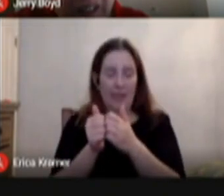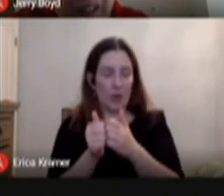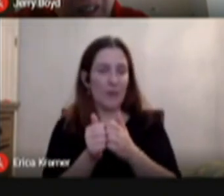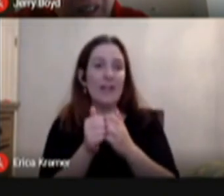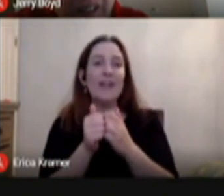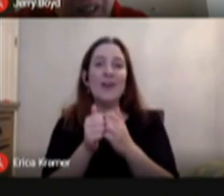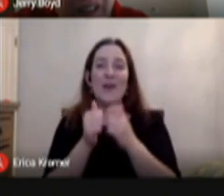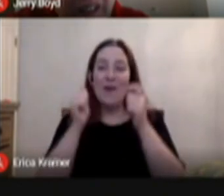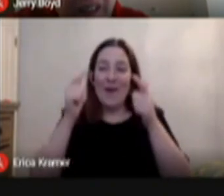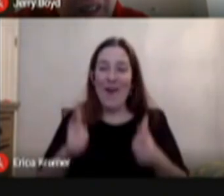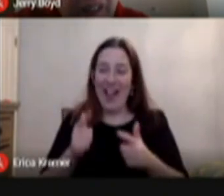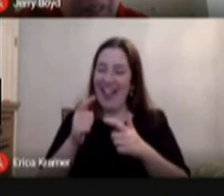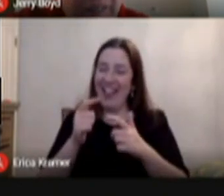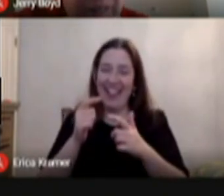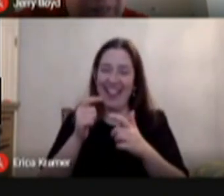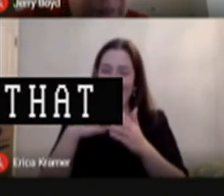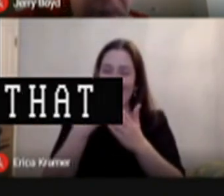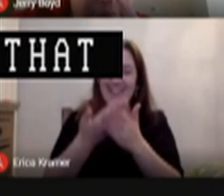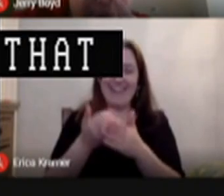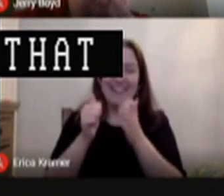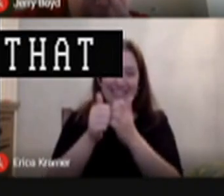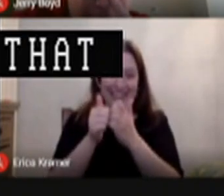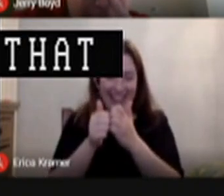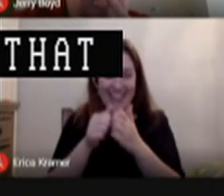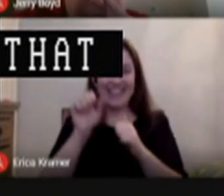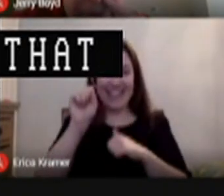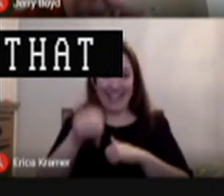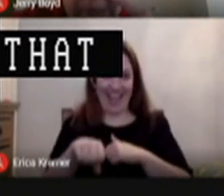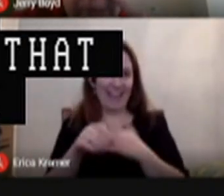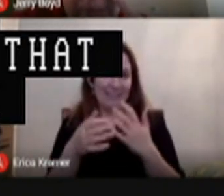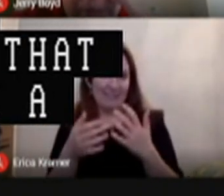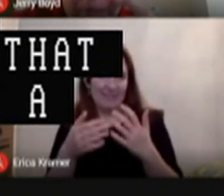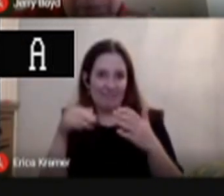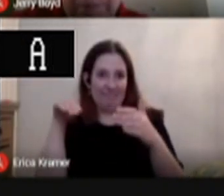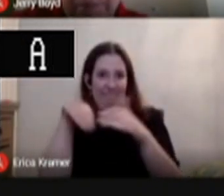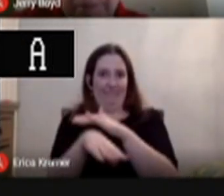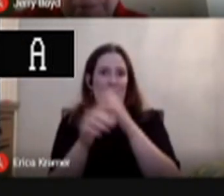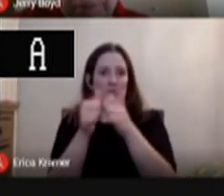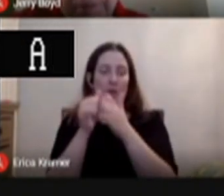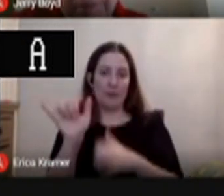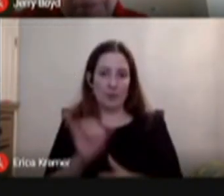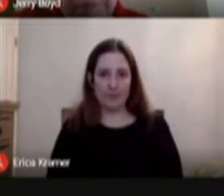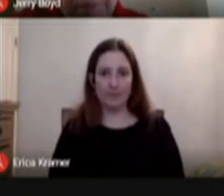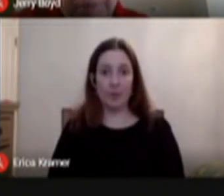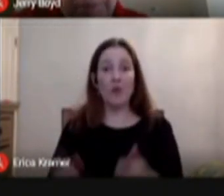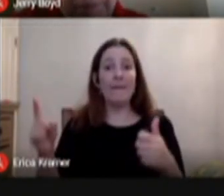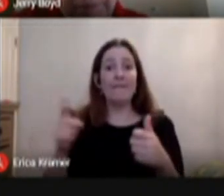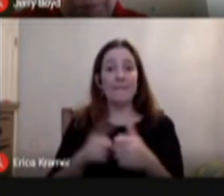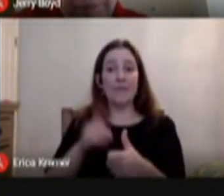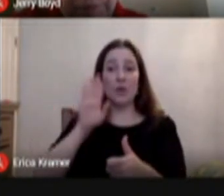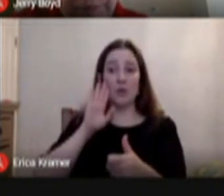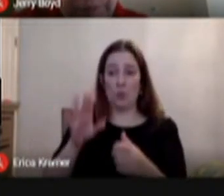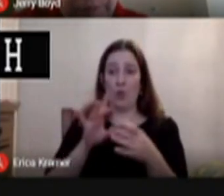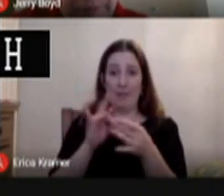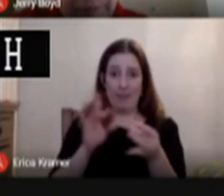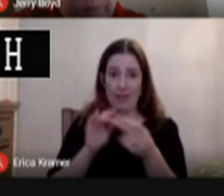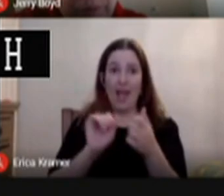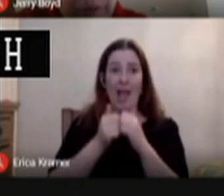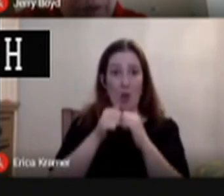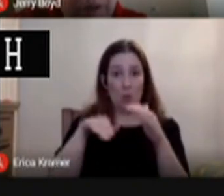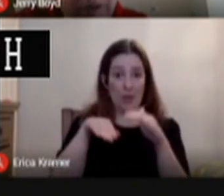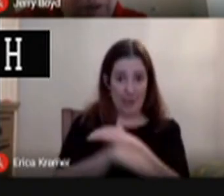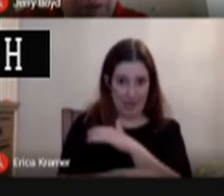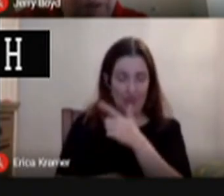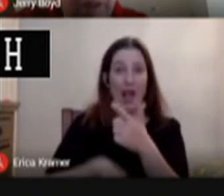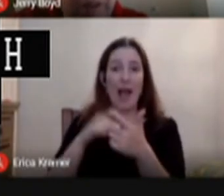through the renovations to the plaza with a lens on accessibility. We'll talk first about how you go through the plaza, what the seating options are. We'll talk specifically